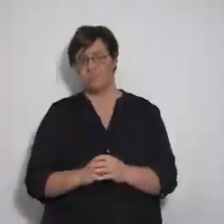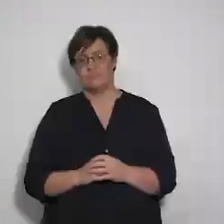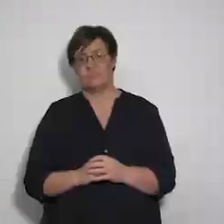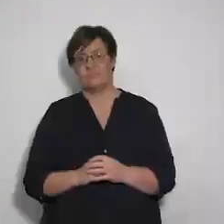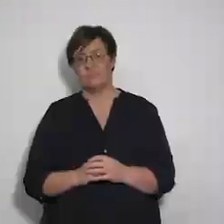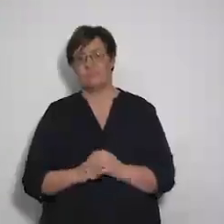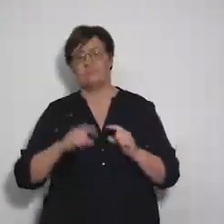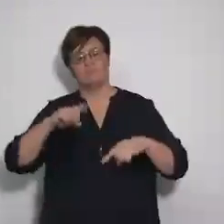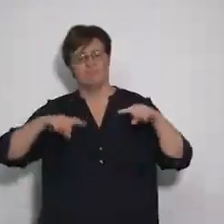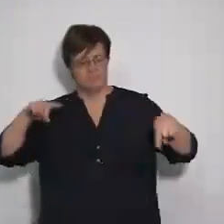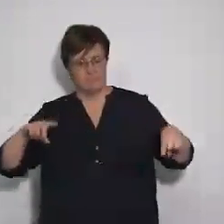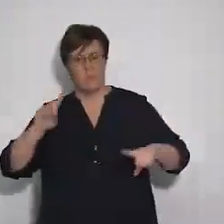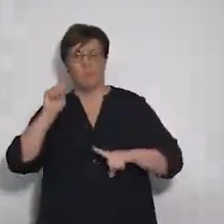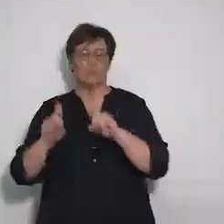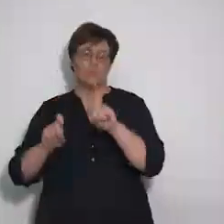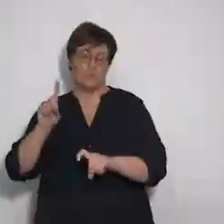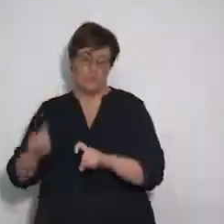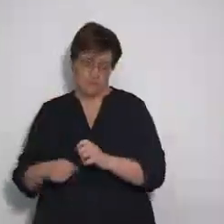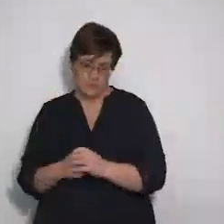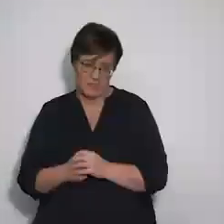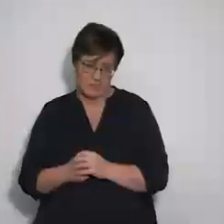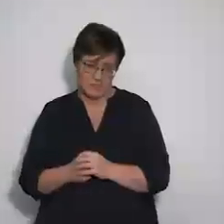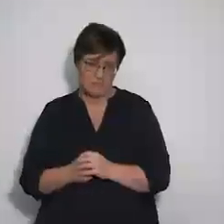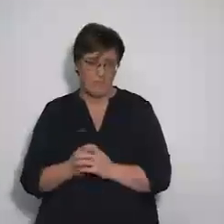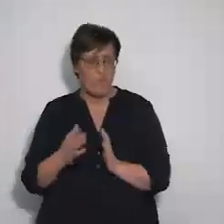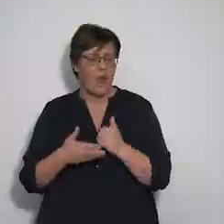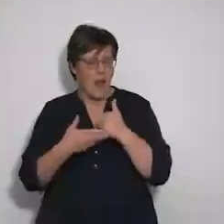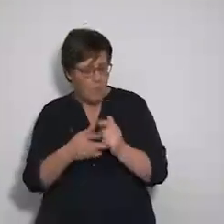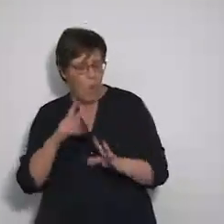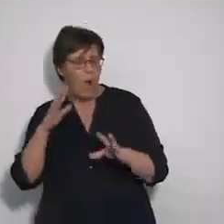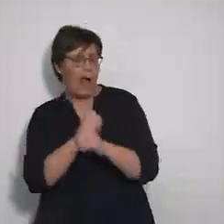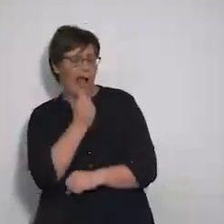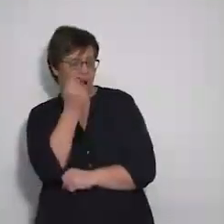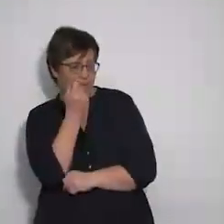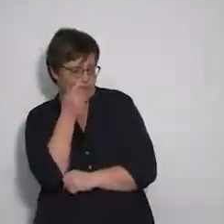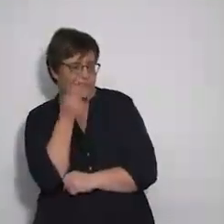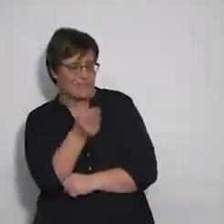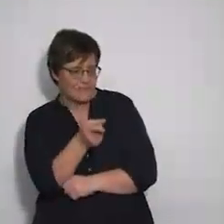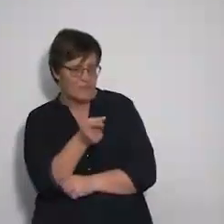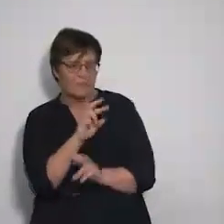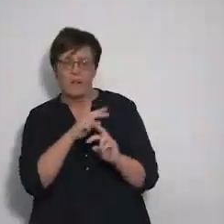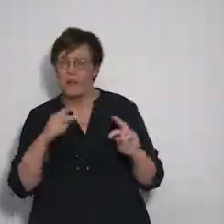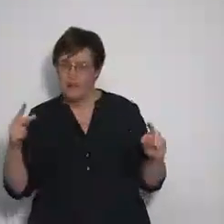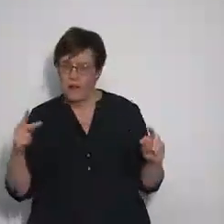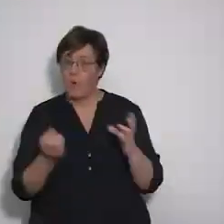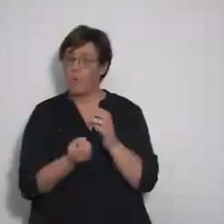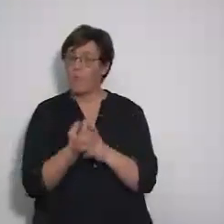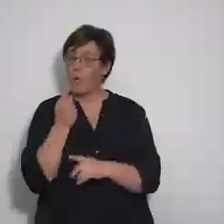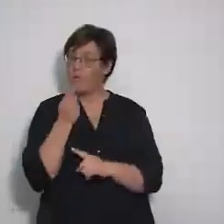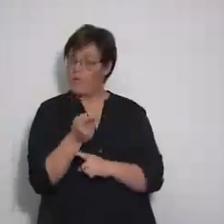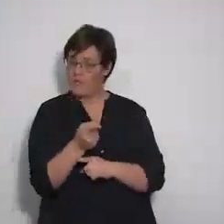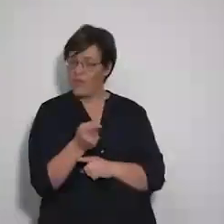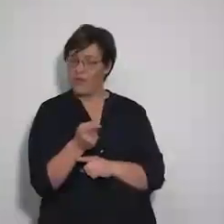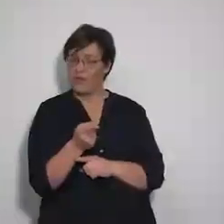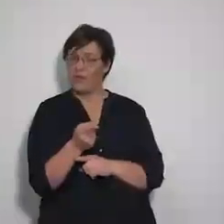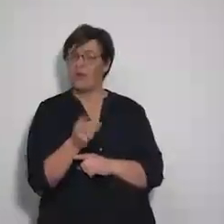a whole lot of questions that help you understand how this kind of